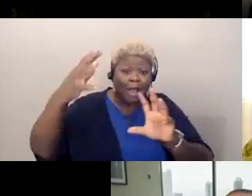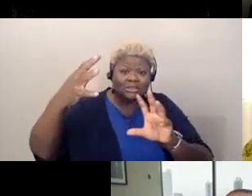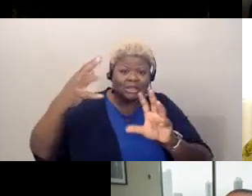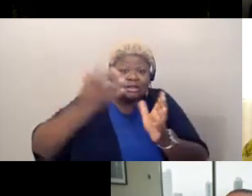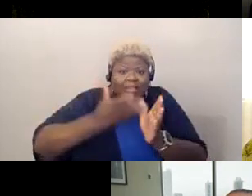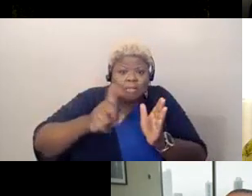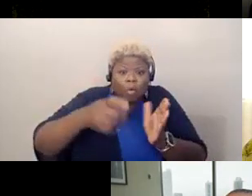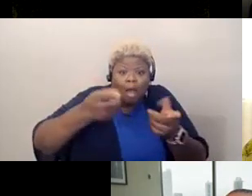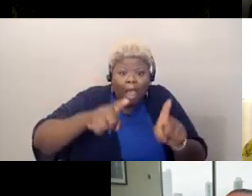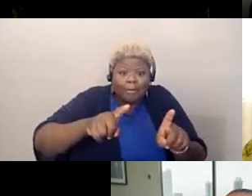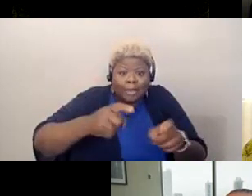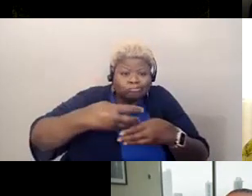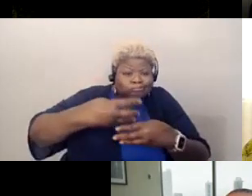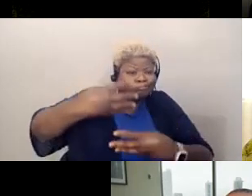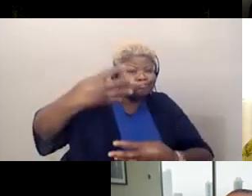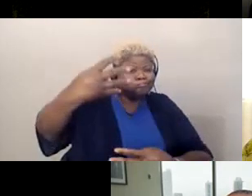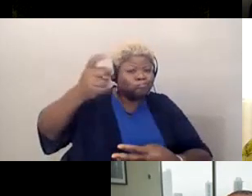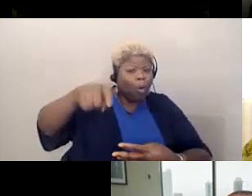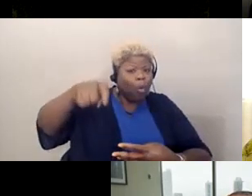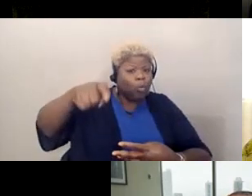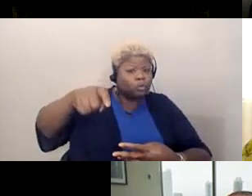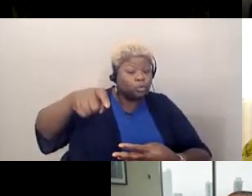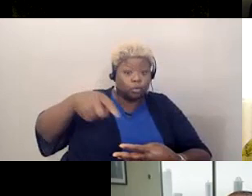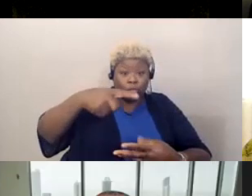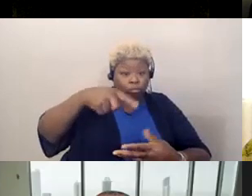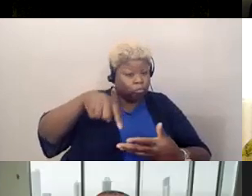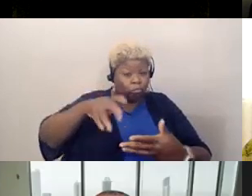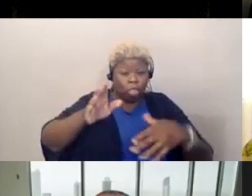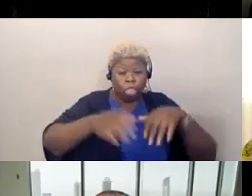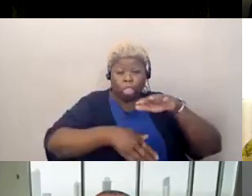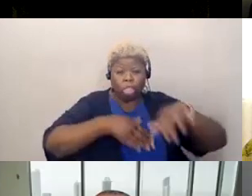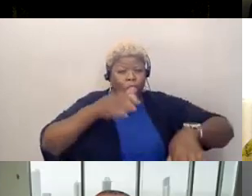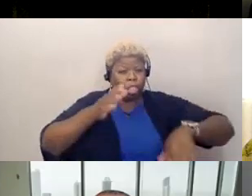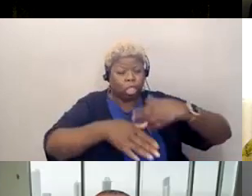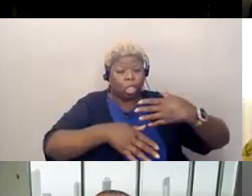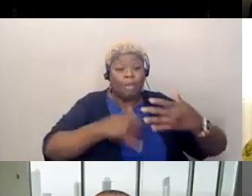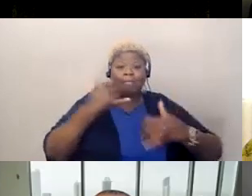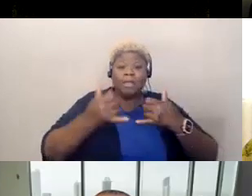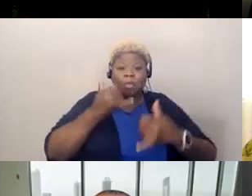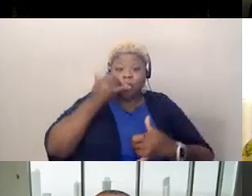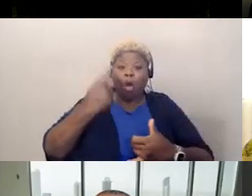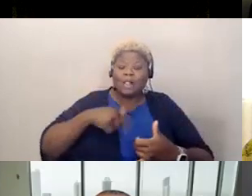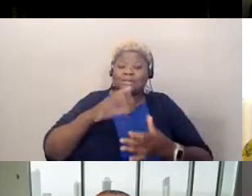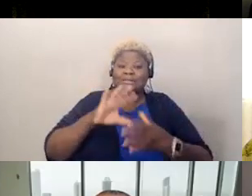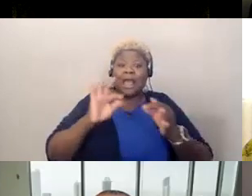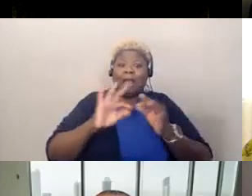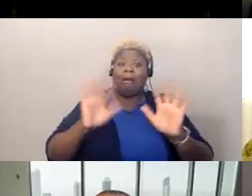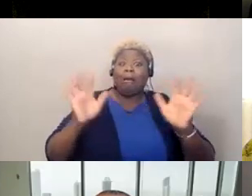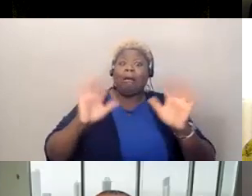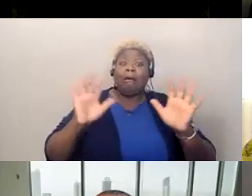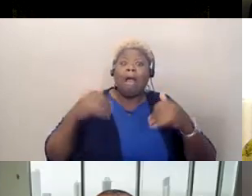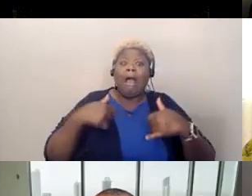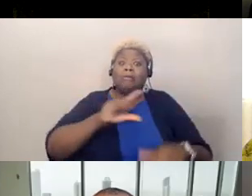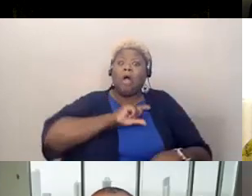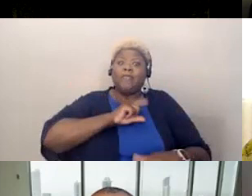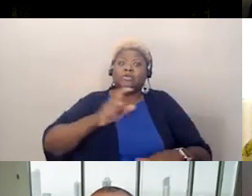supposed to happen. And if those aren't happening, that's why we get people who call us and say, that's why I have law